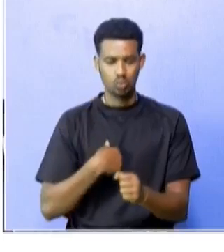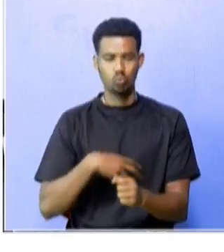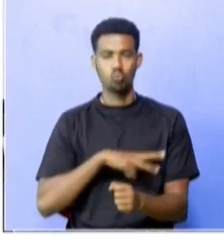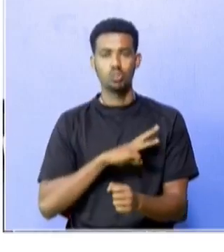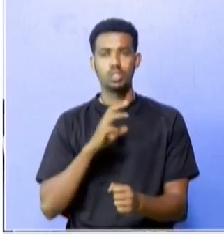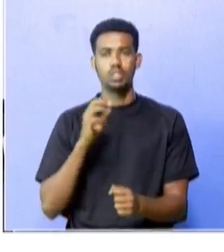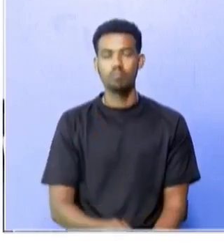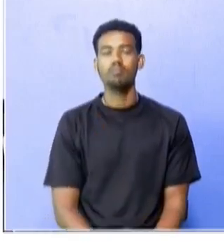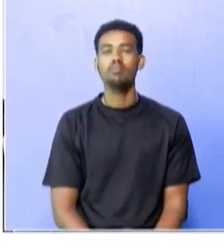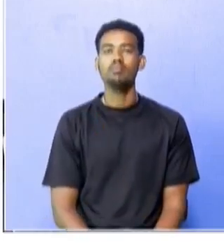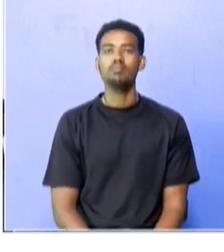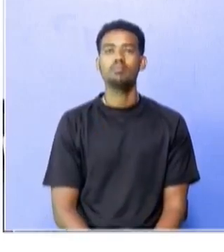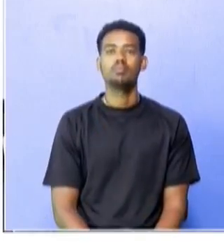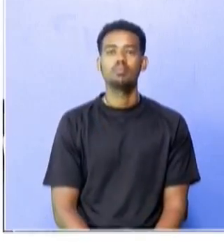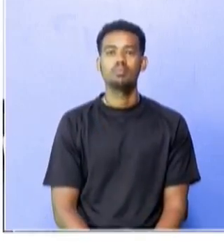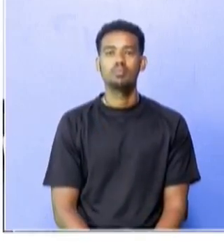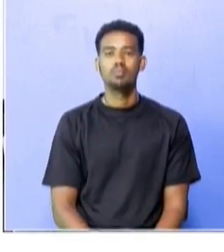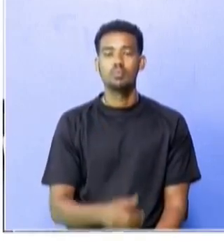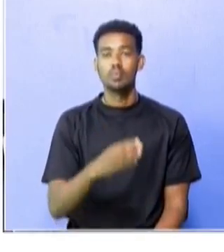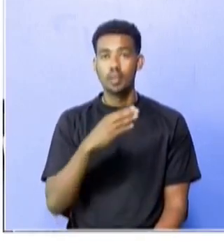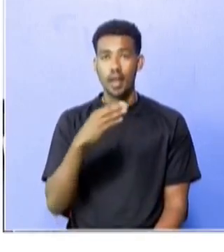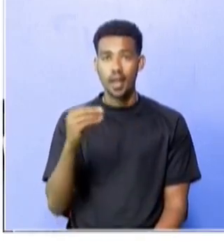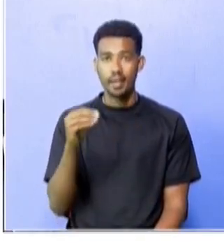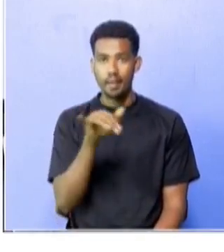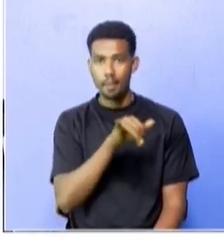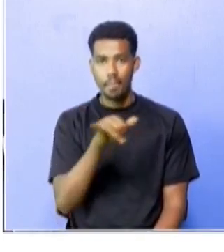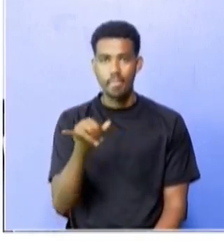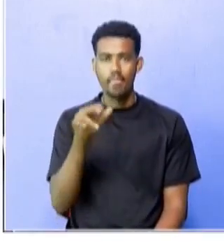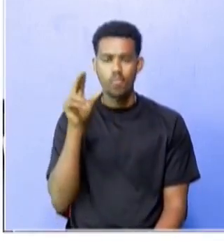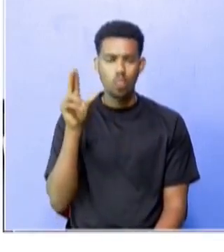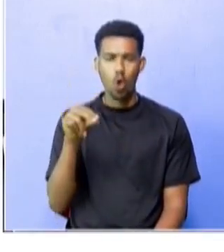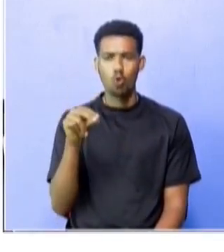are. Yes. And also, no,